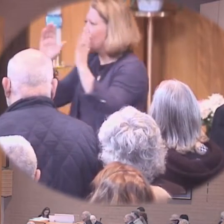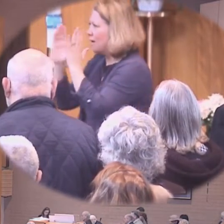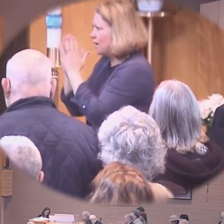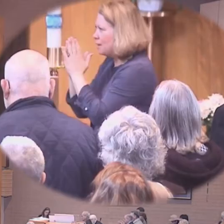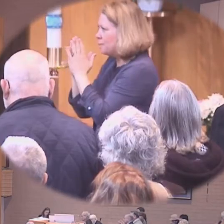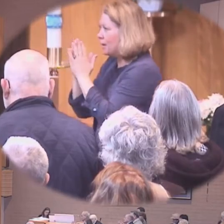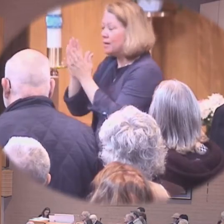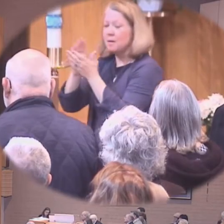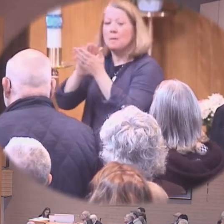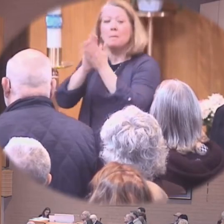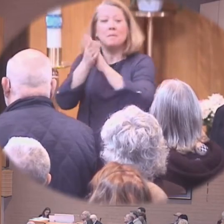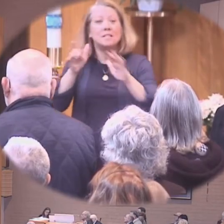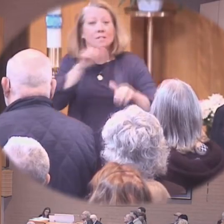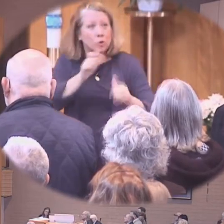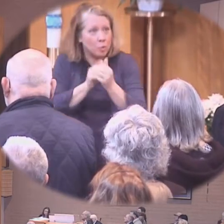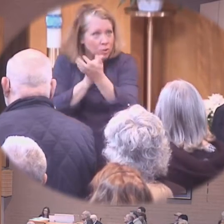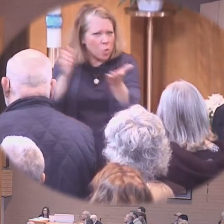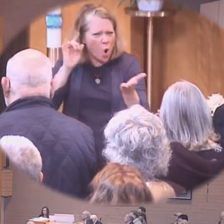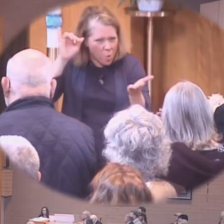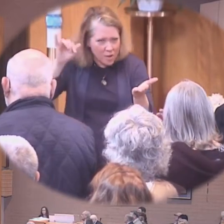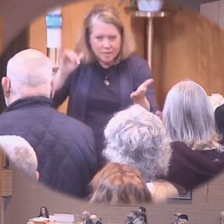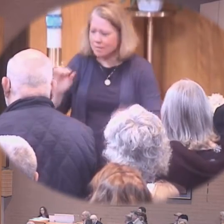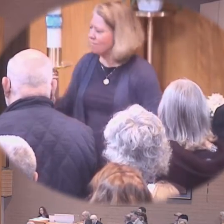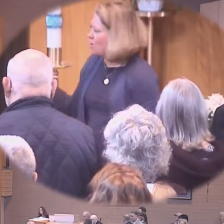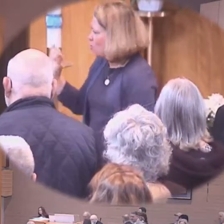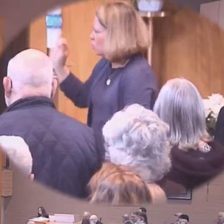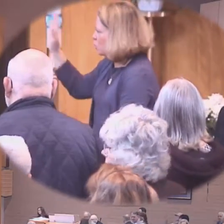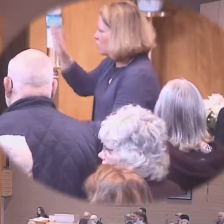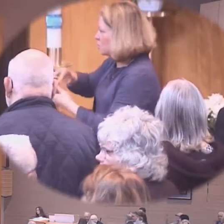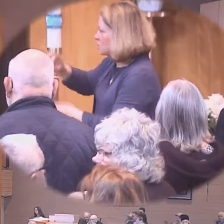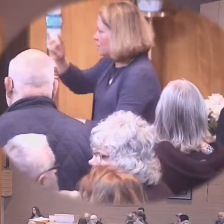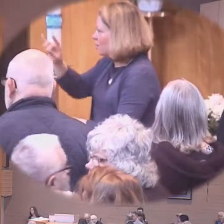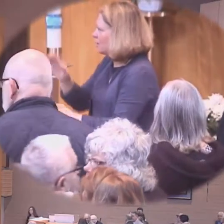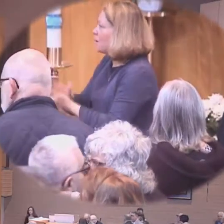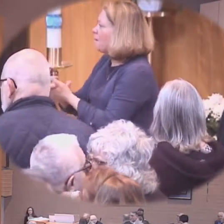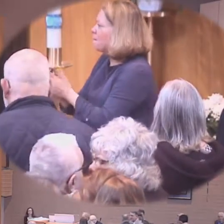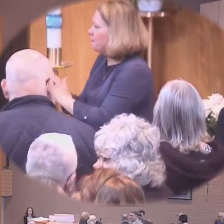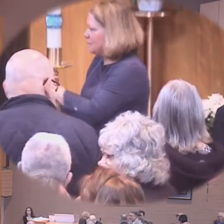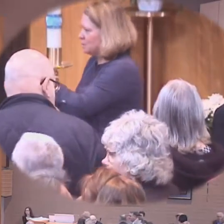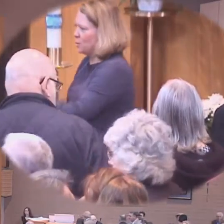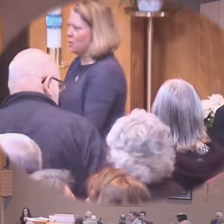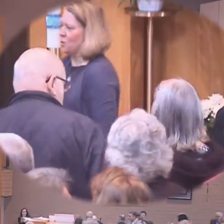always. Let us offer each other the sign of peace.